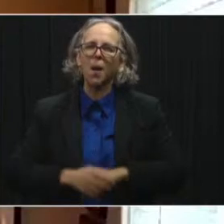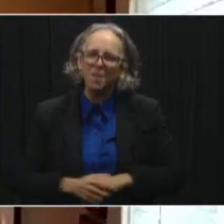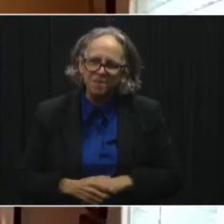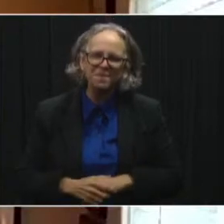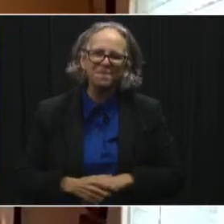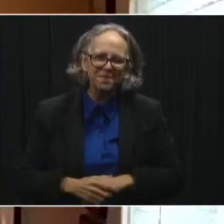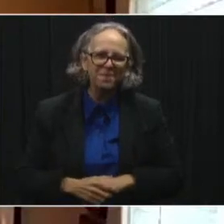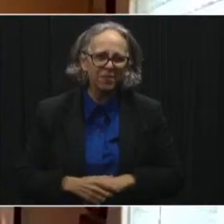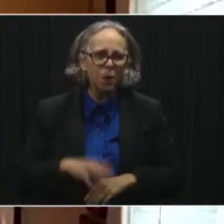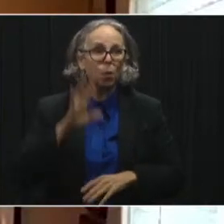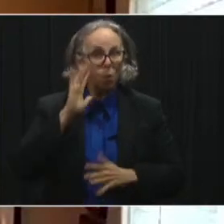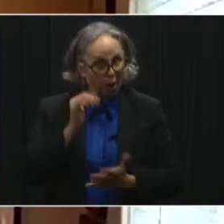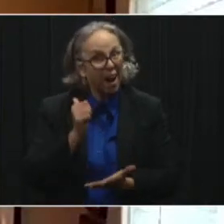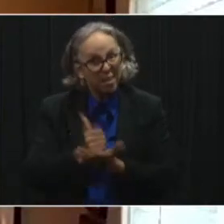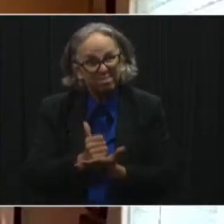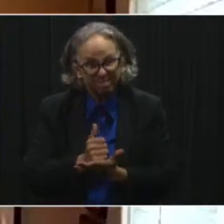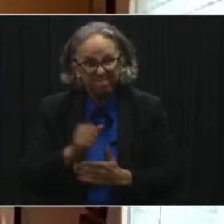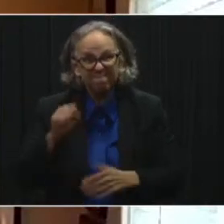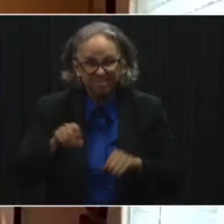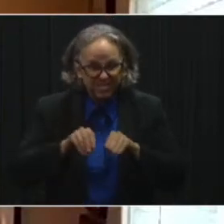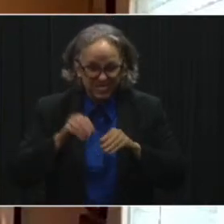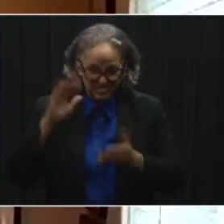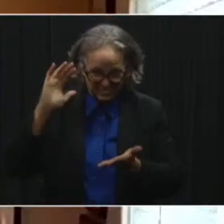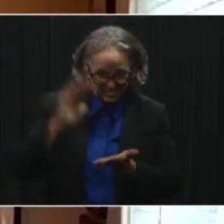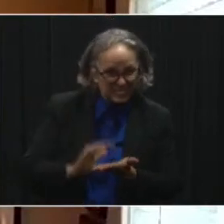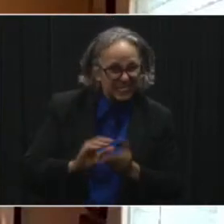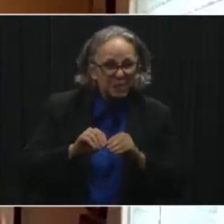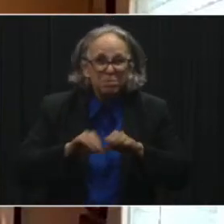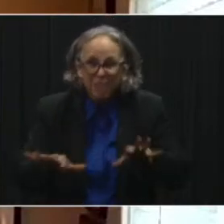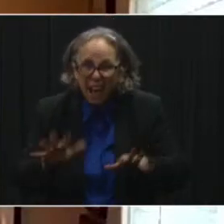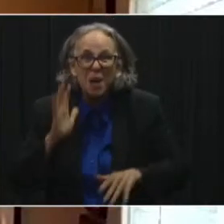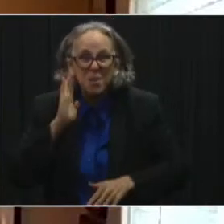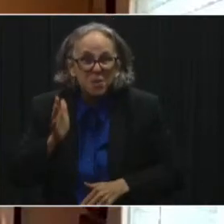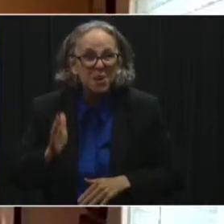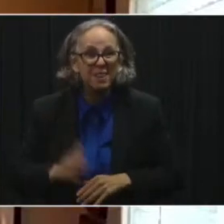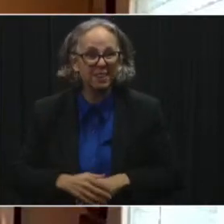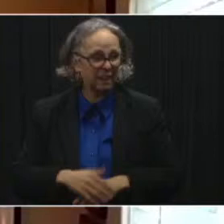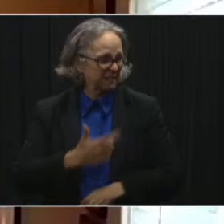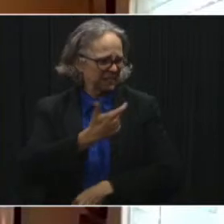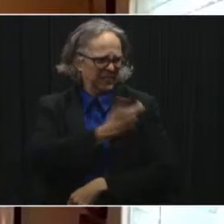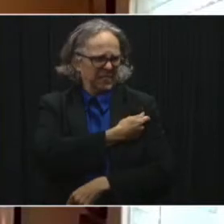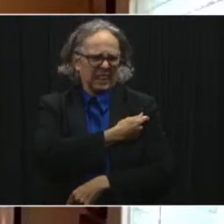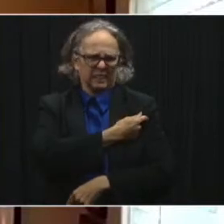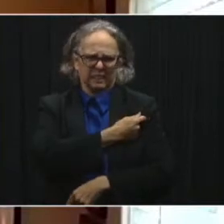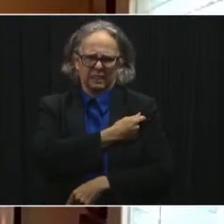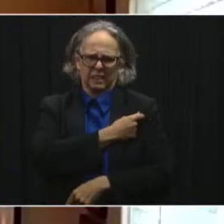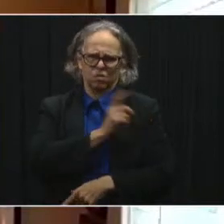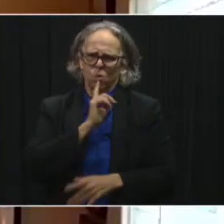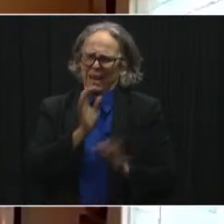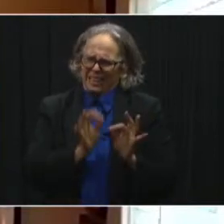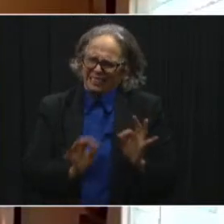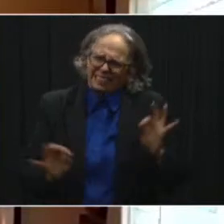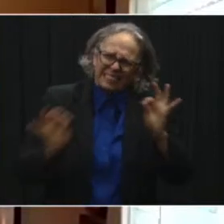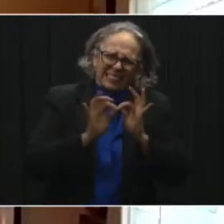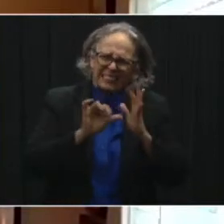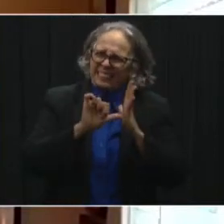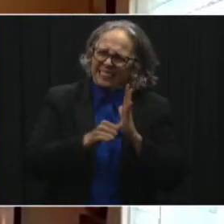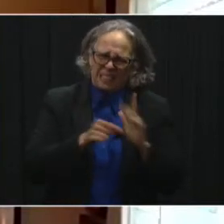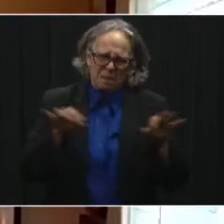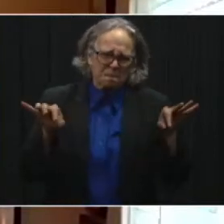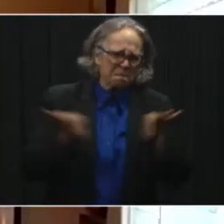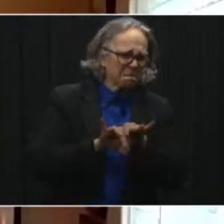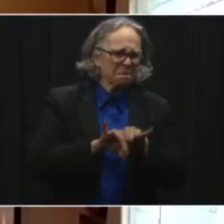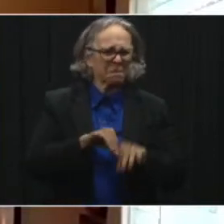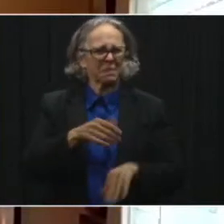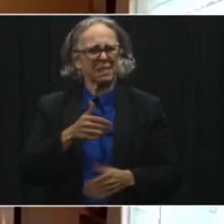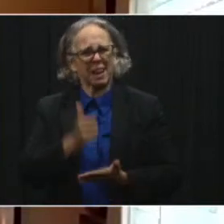COVID-19. The key is vaccination. The key is our immunity, and nothing really does that as well